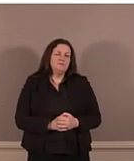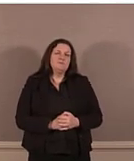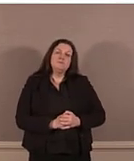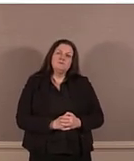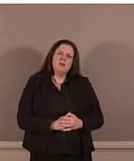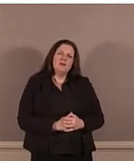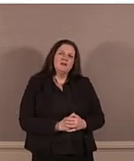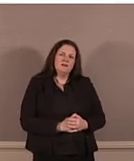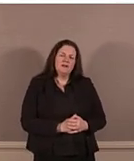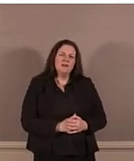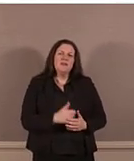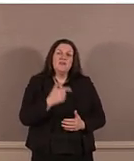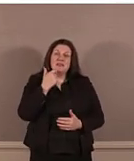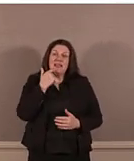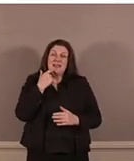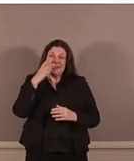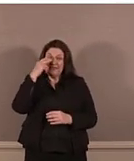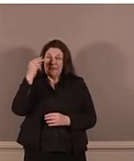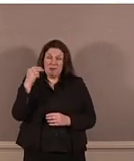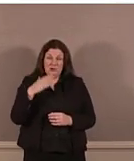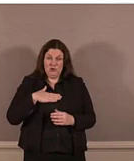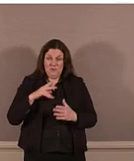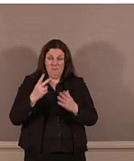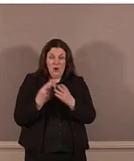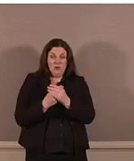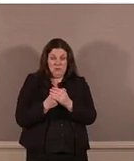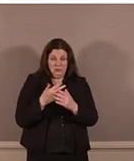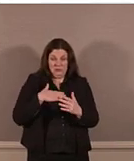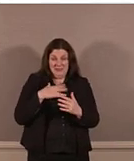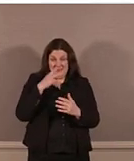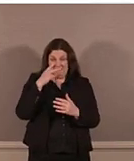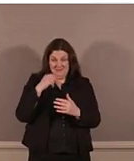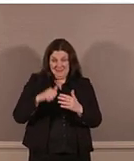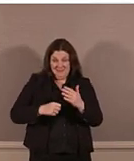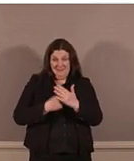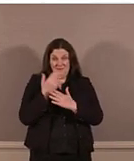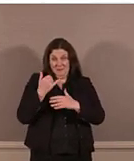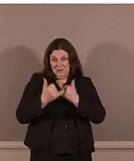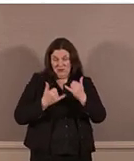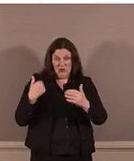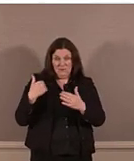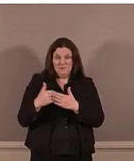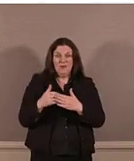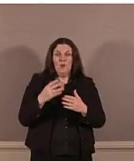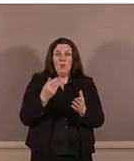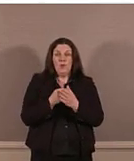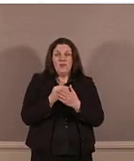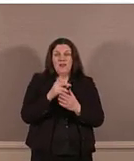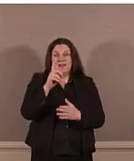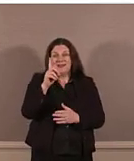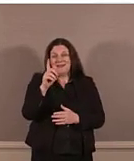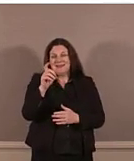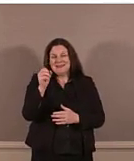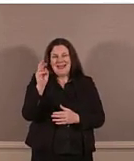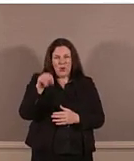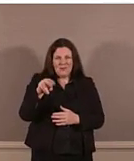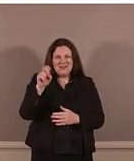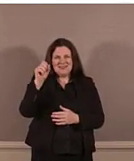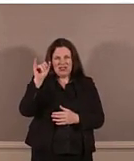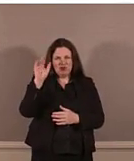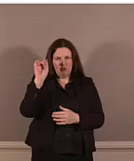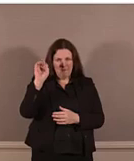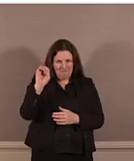example is a partnership that we've just developed this year with Down Syndrome Ireland. And I'm delighted to